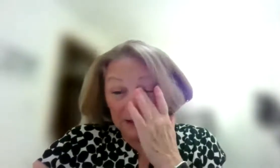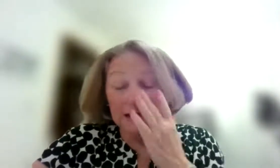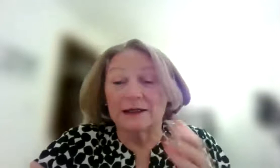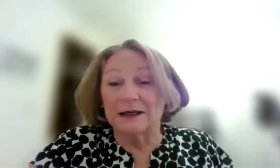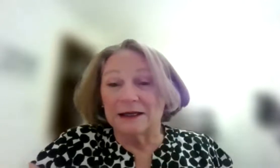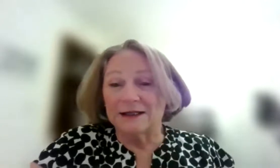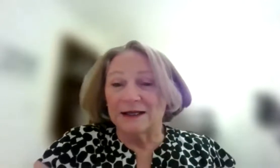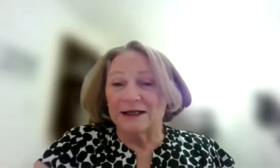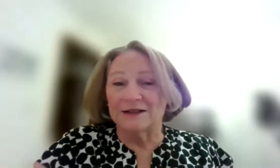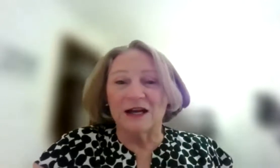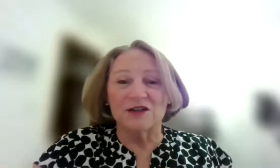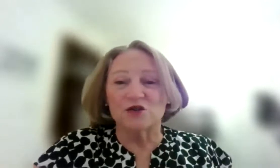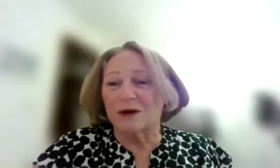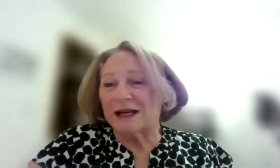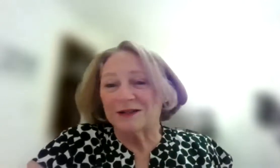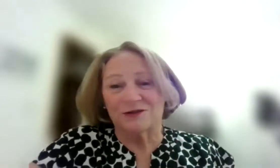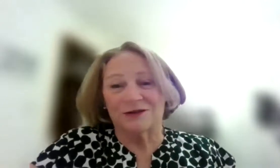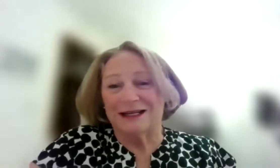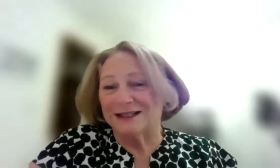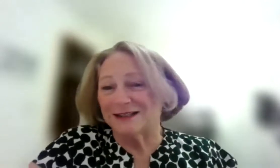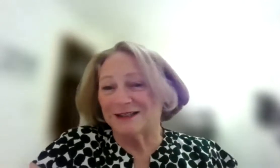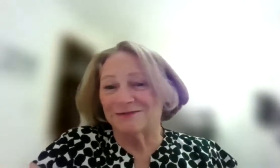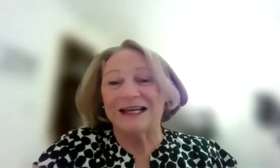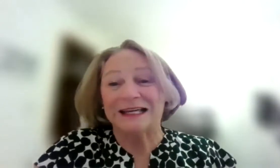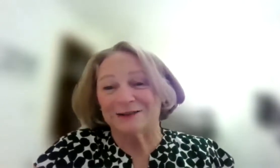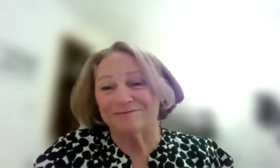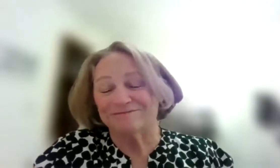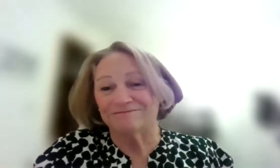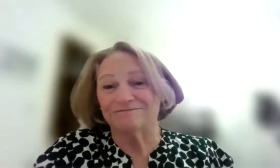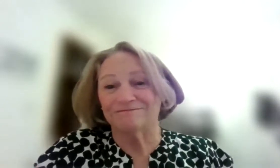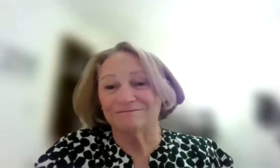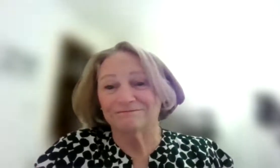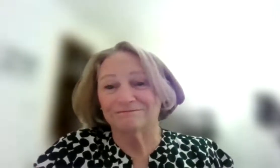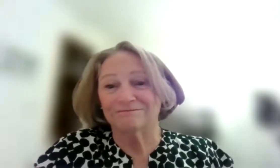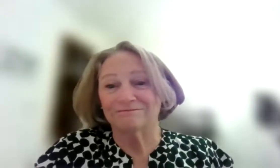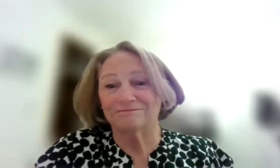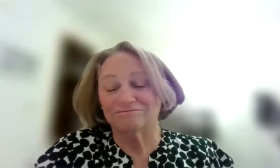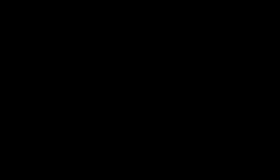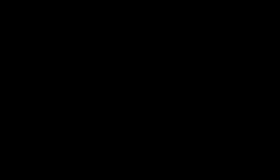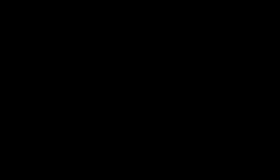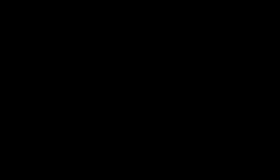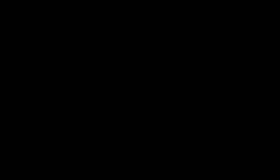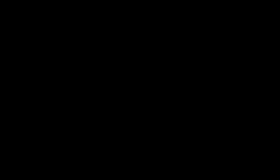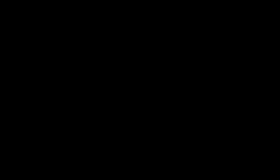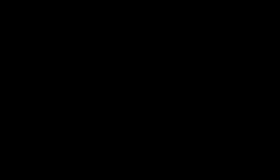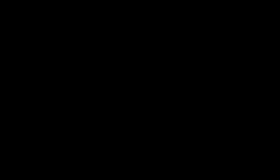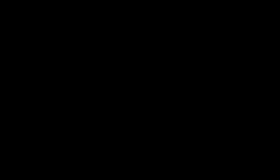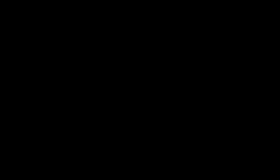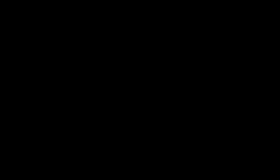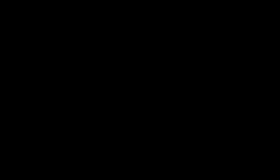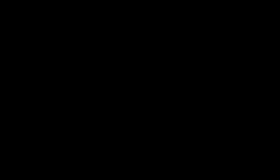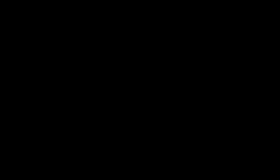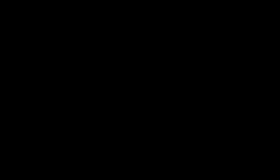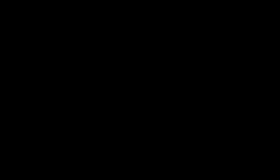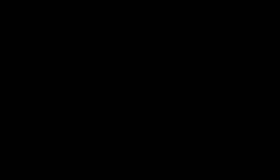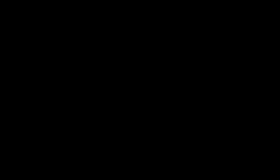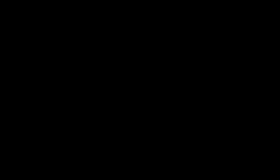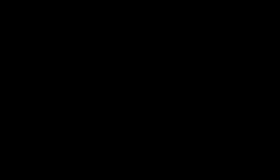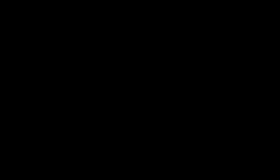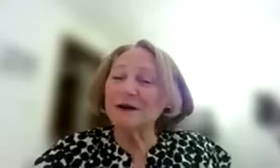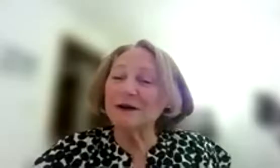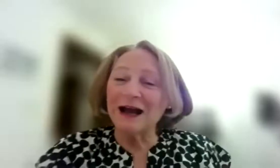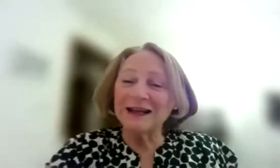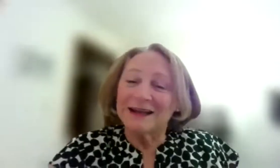question, it's not a straight answer, I guess, again. It's a hard question. Well,